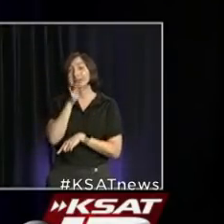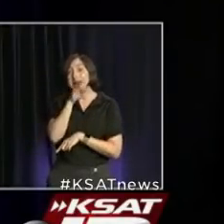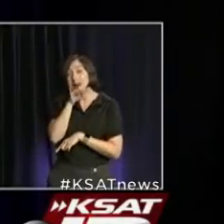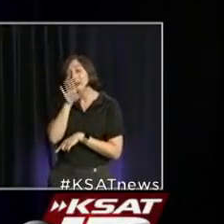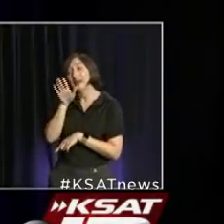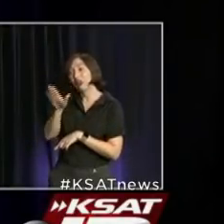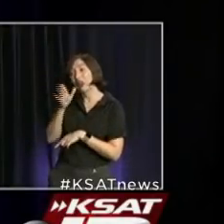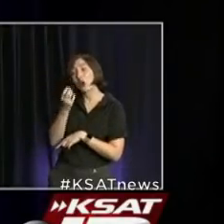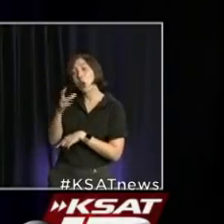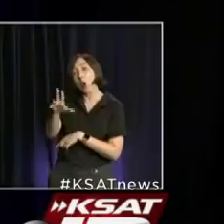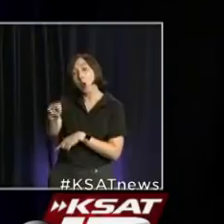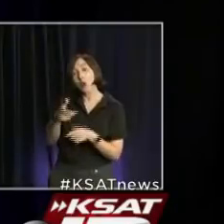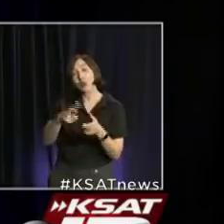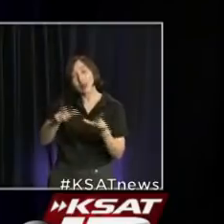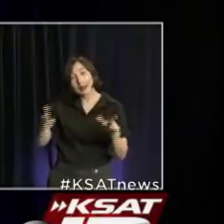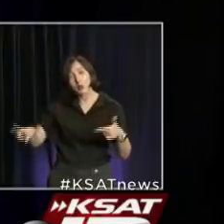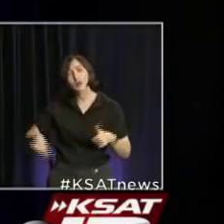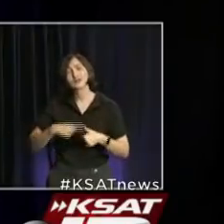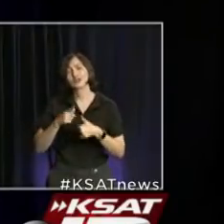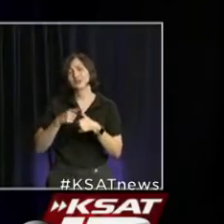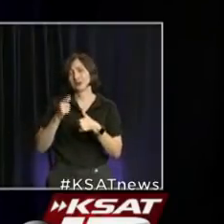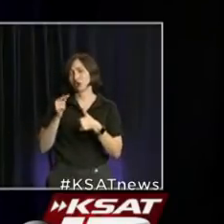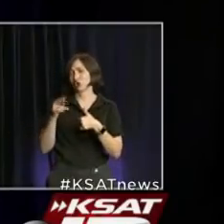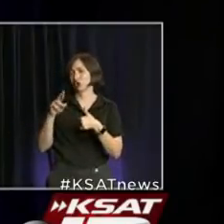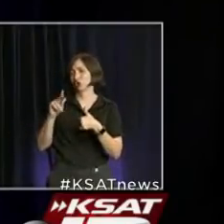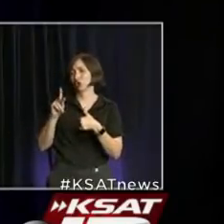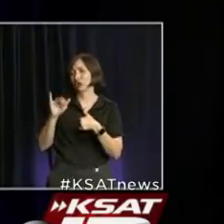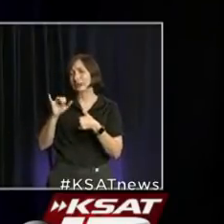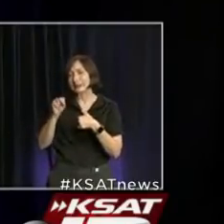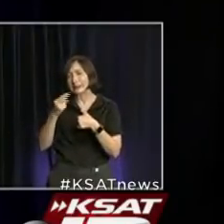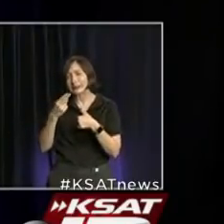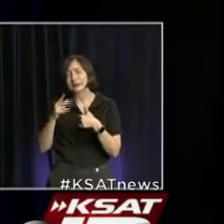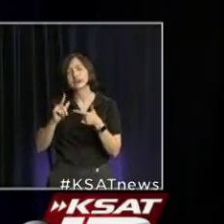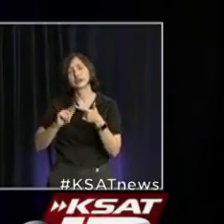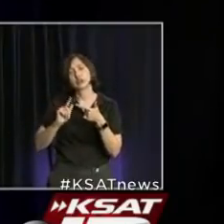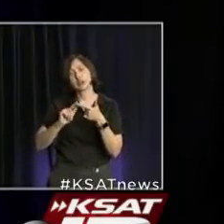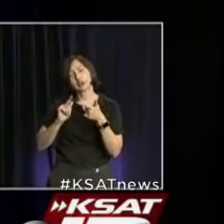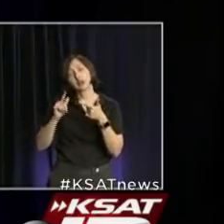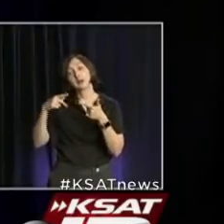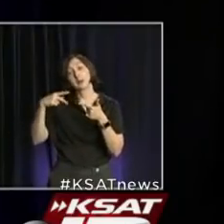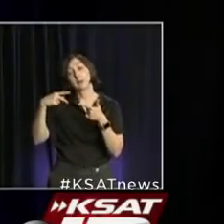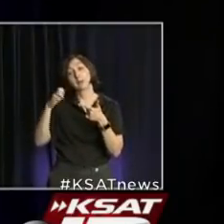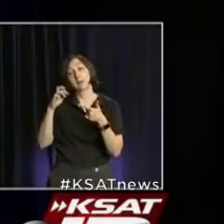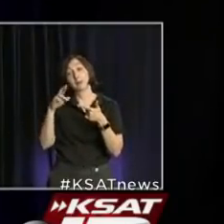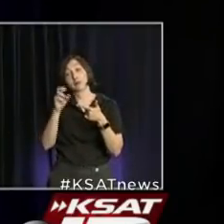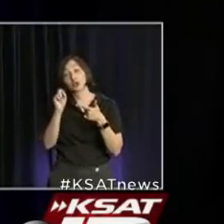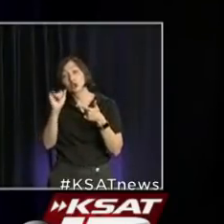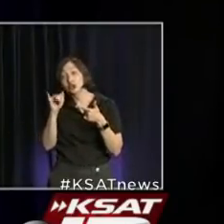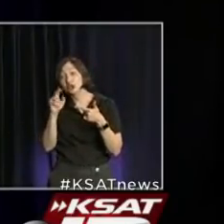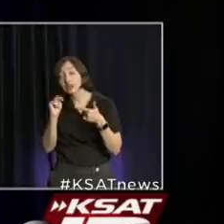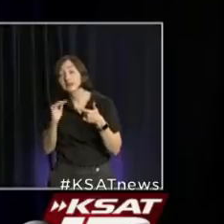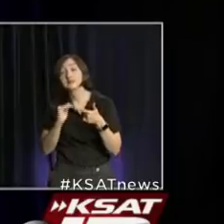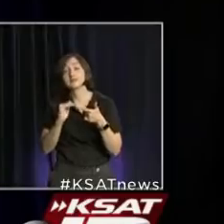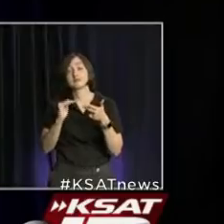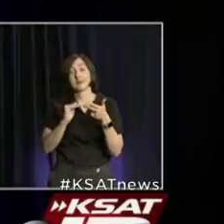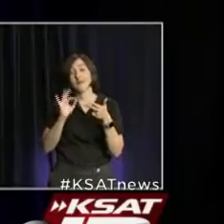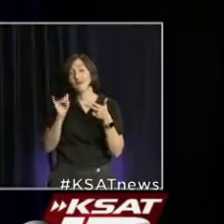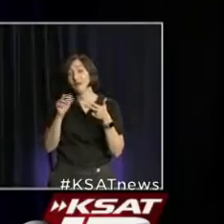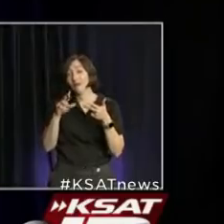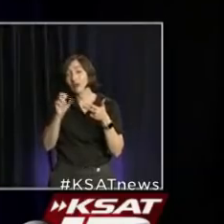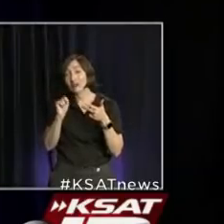Turkish, Persian, Arabic, and Urdu speaking community members. So they will be promoting, and they're also talking about their